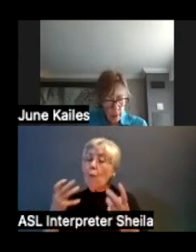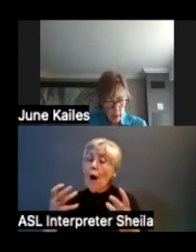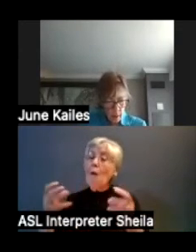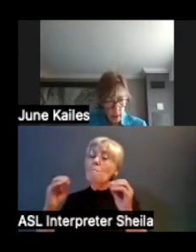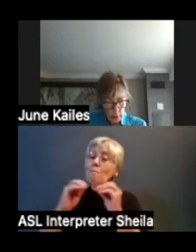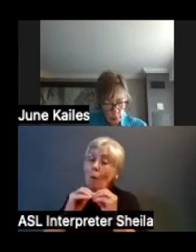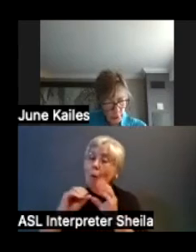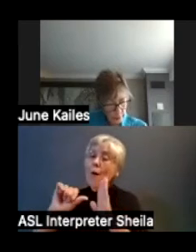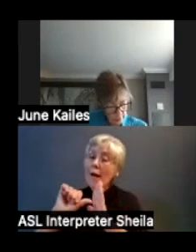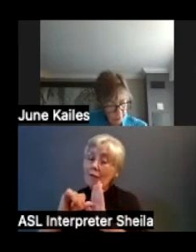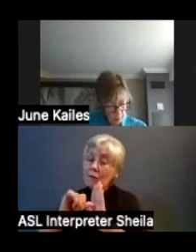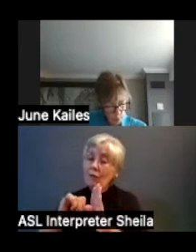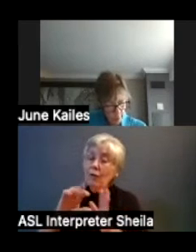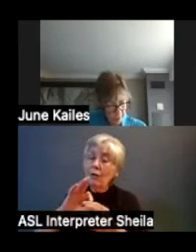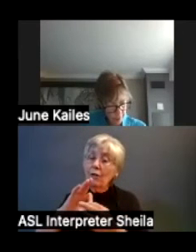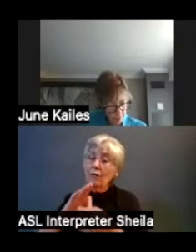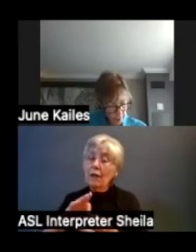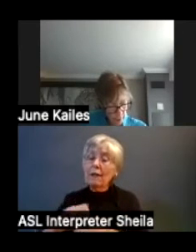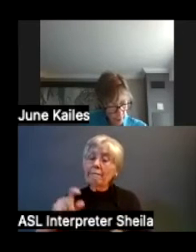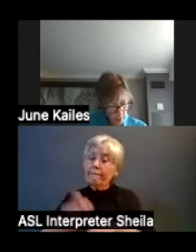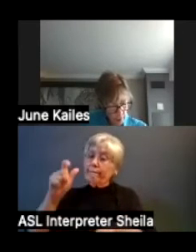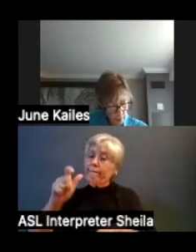on just-in-time training.